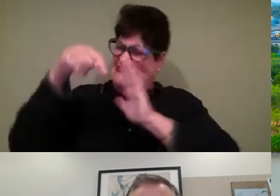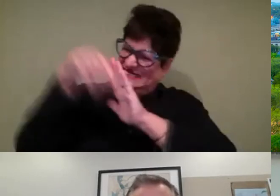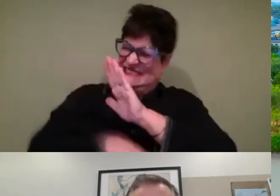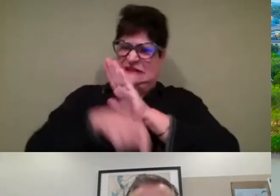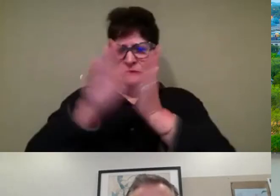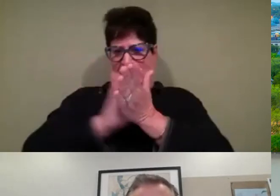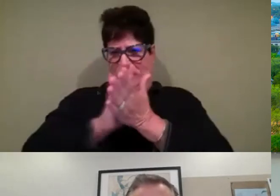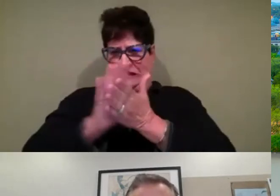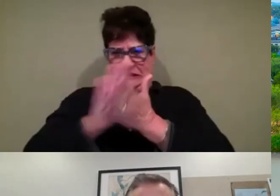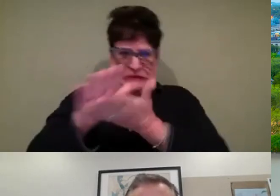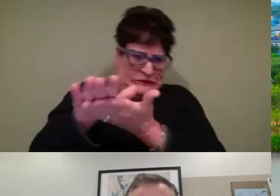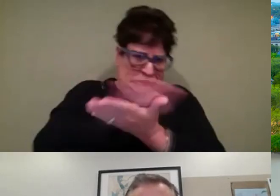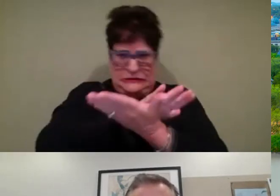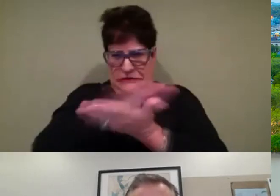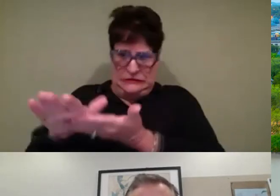cohorts.